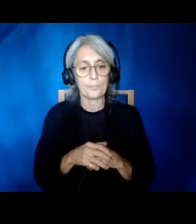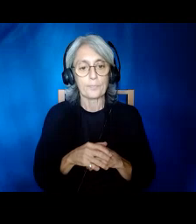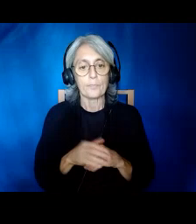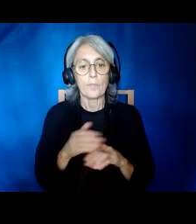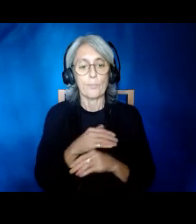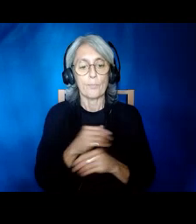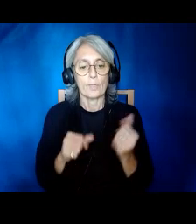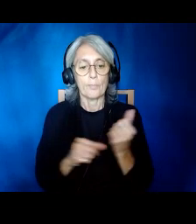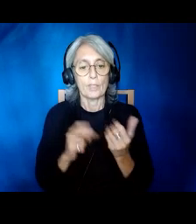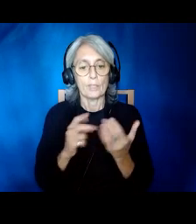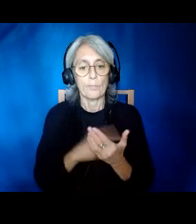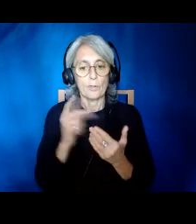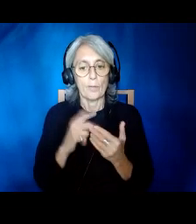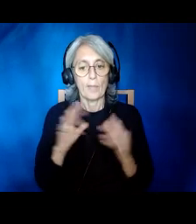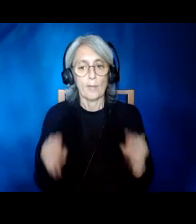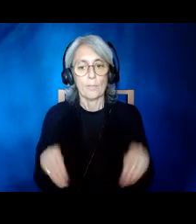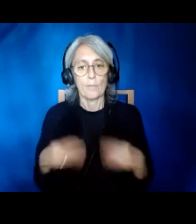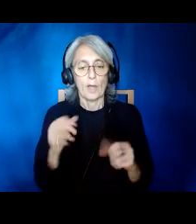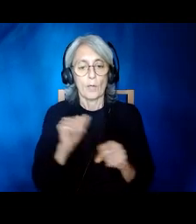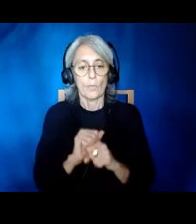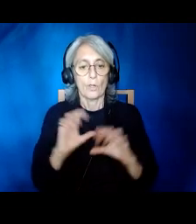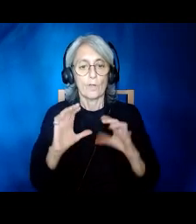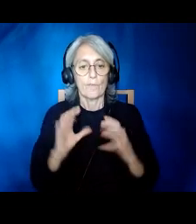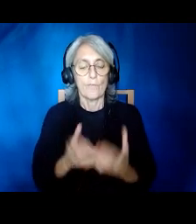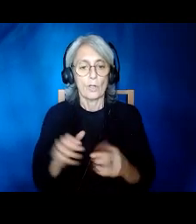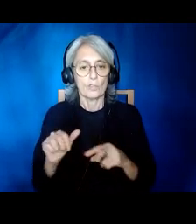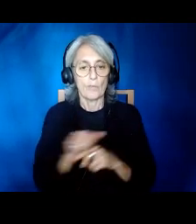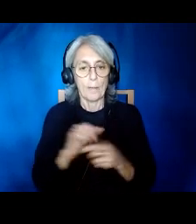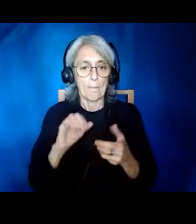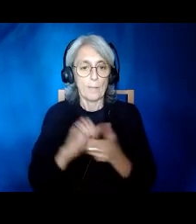at providing workforce training in partnership with the building trades.